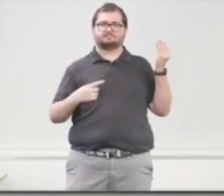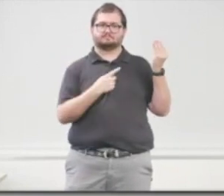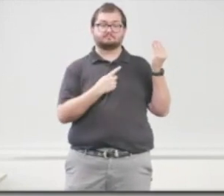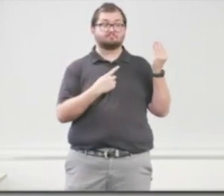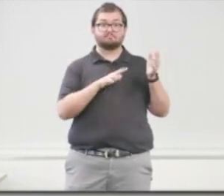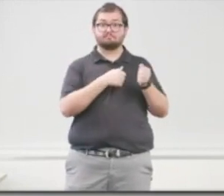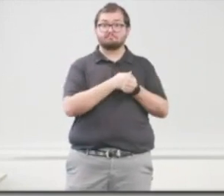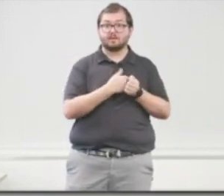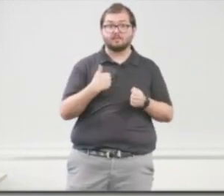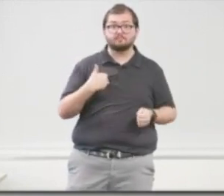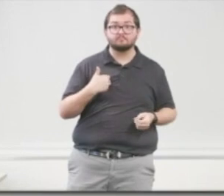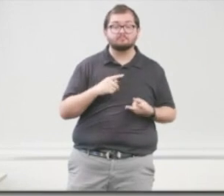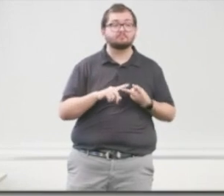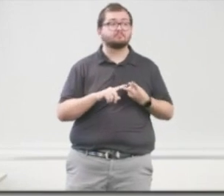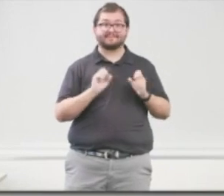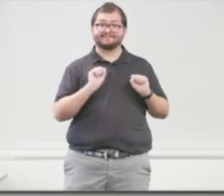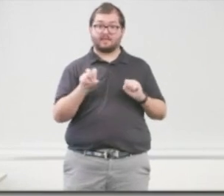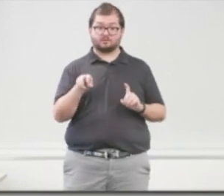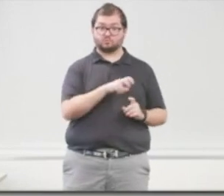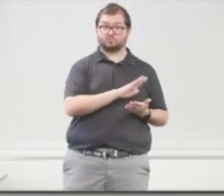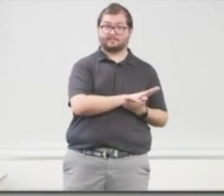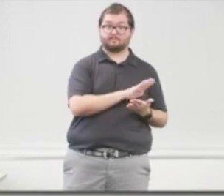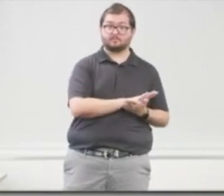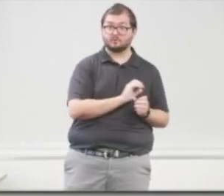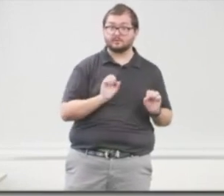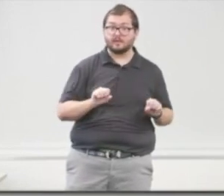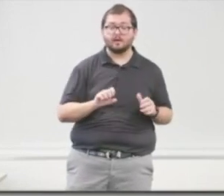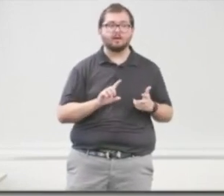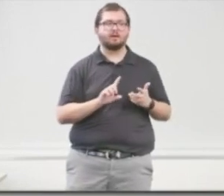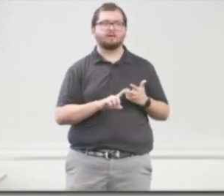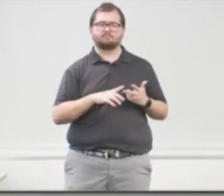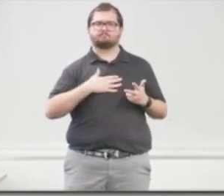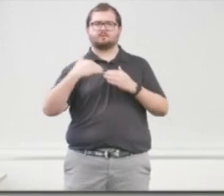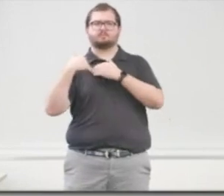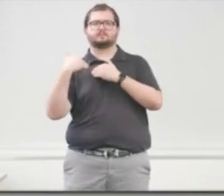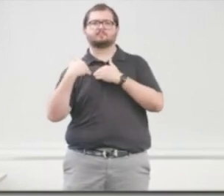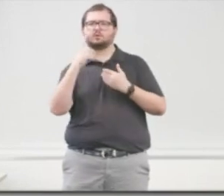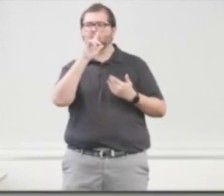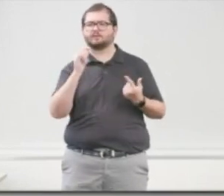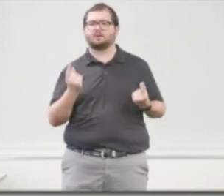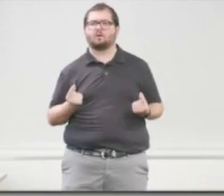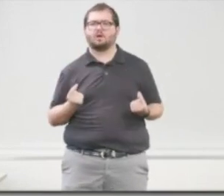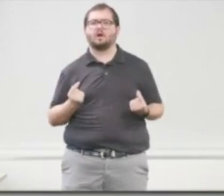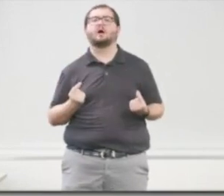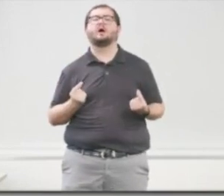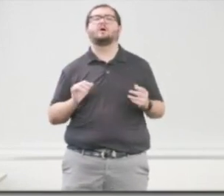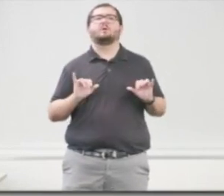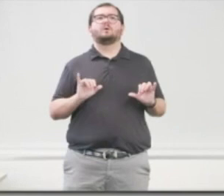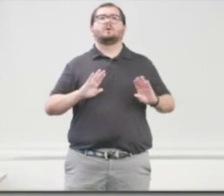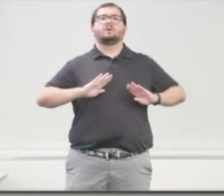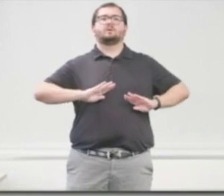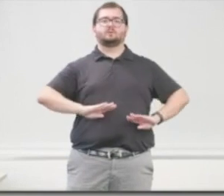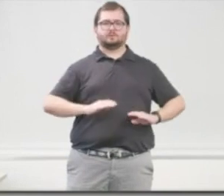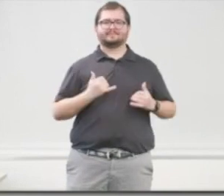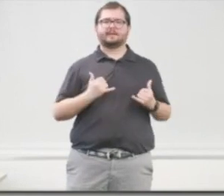we have the ability to turn over to paper and other operational responsibilities, it makes it a lot less painful versus those organizations